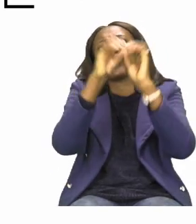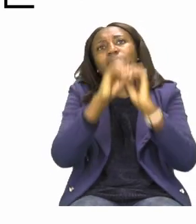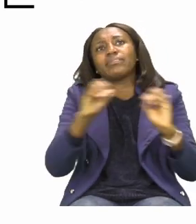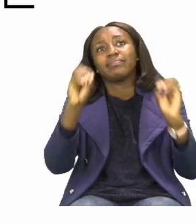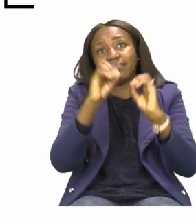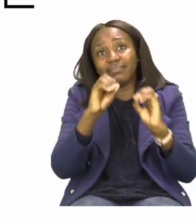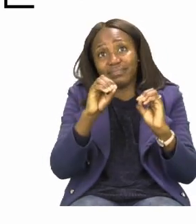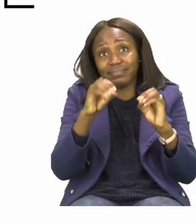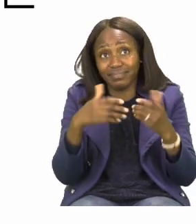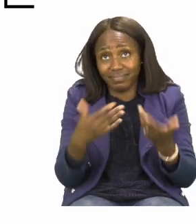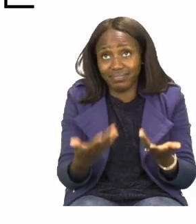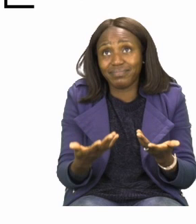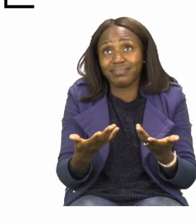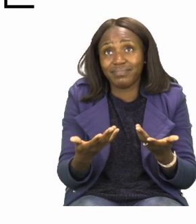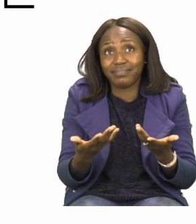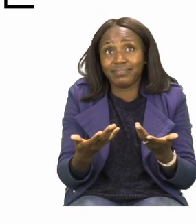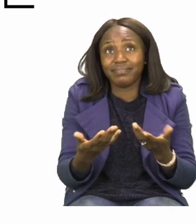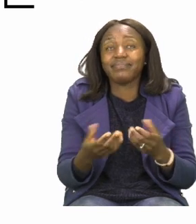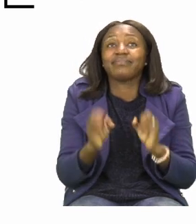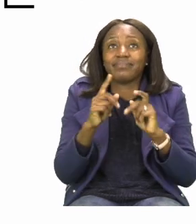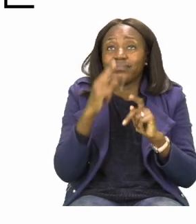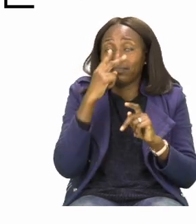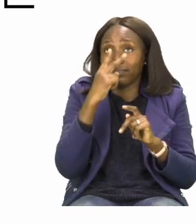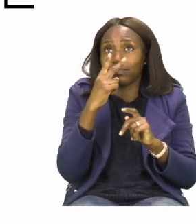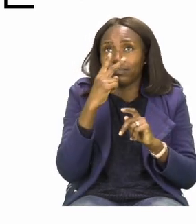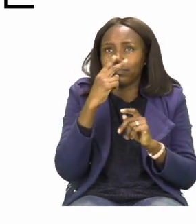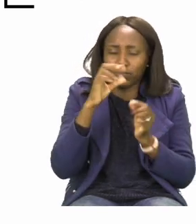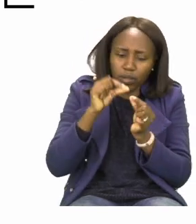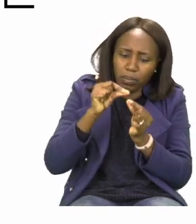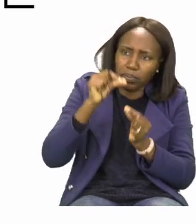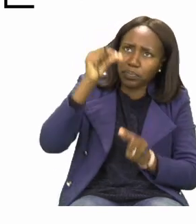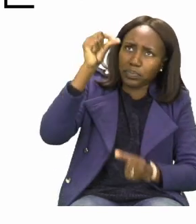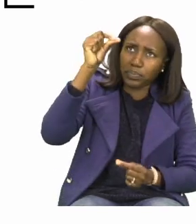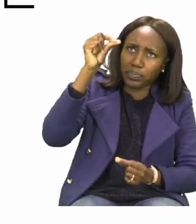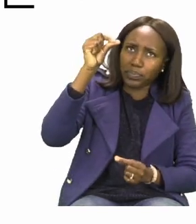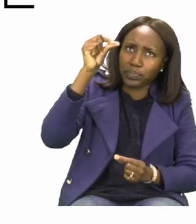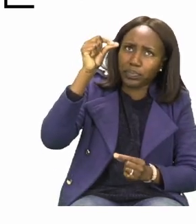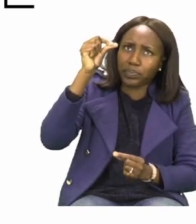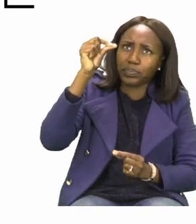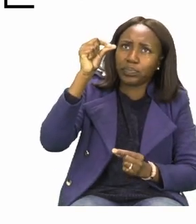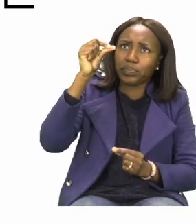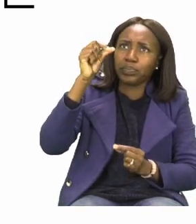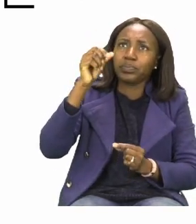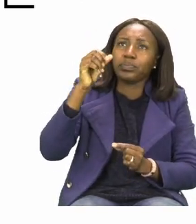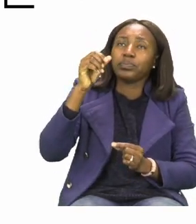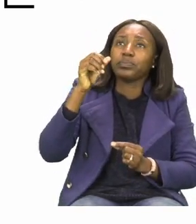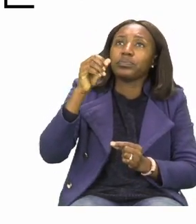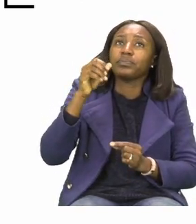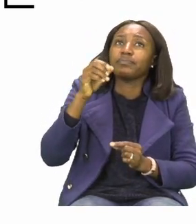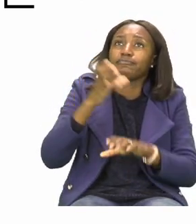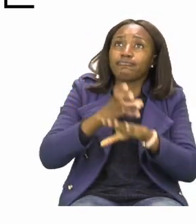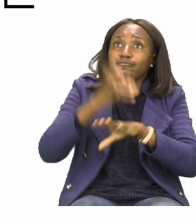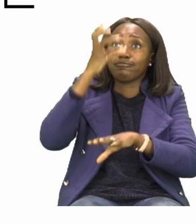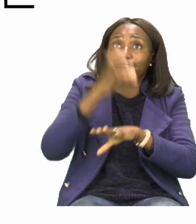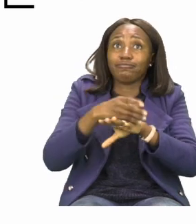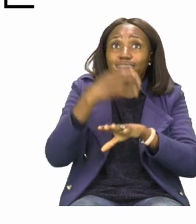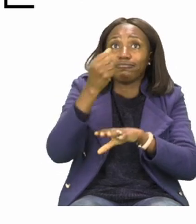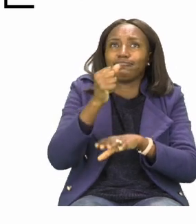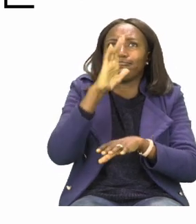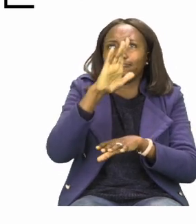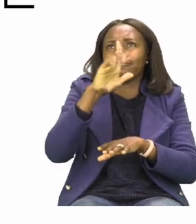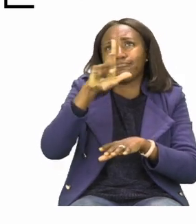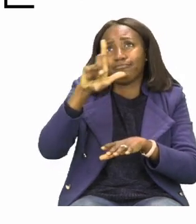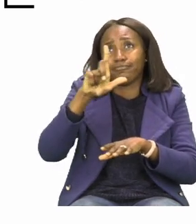then reading the measurement. We have a jug that has 5 liters of water. For